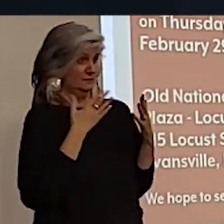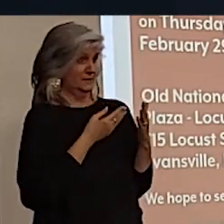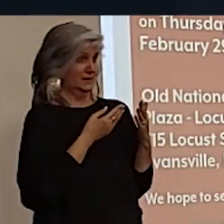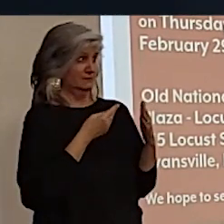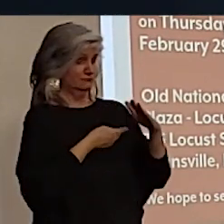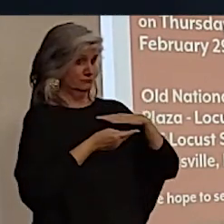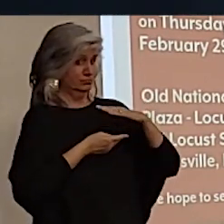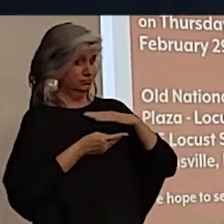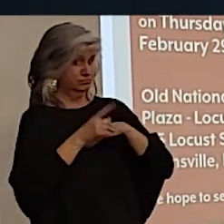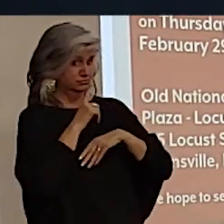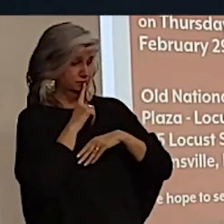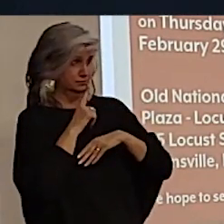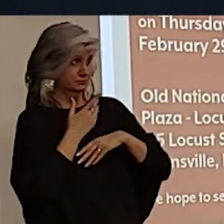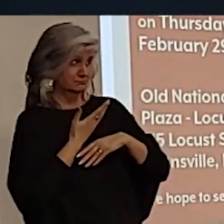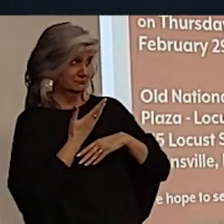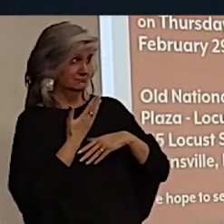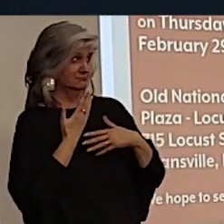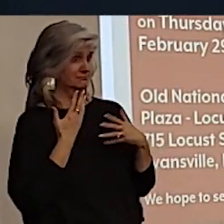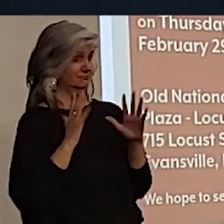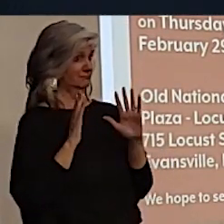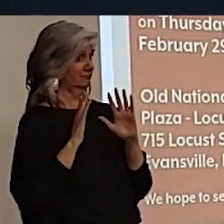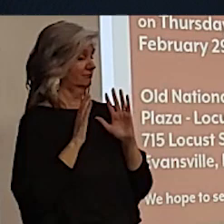off?